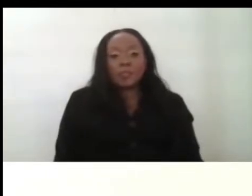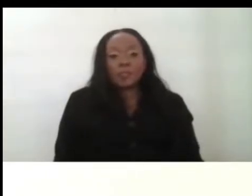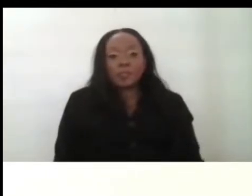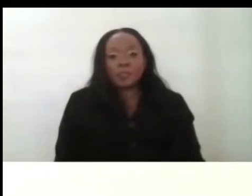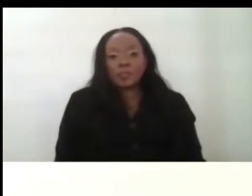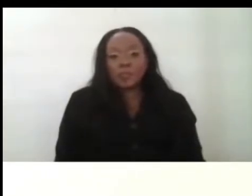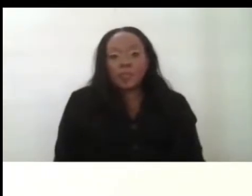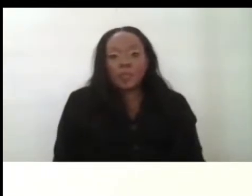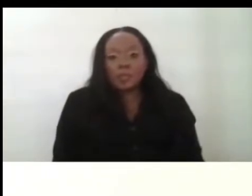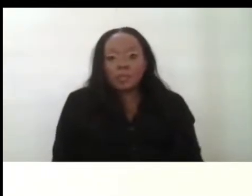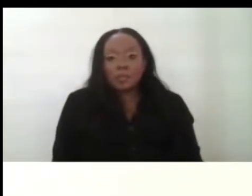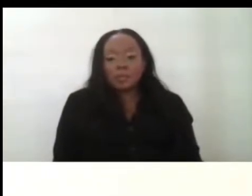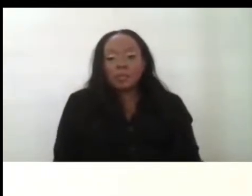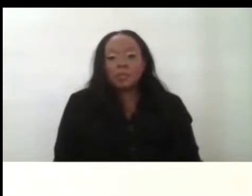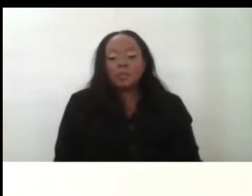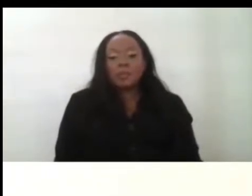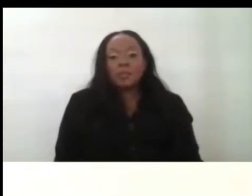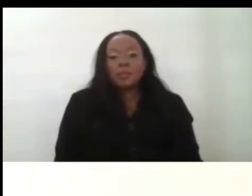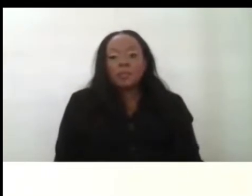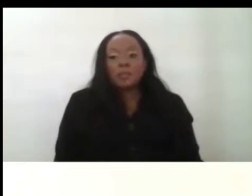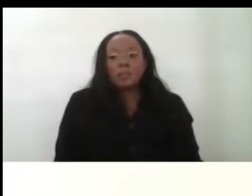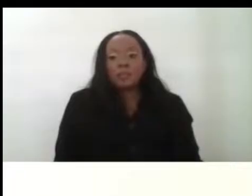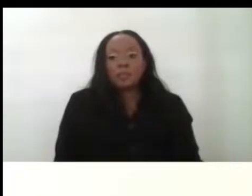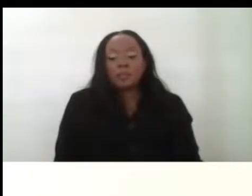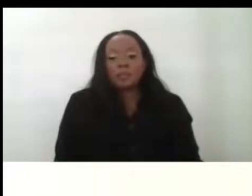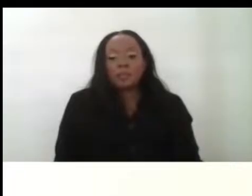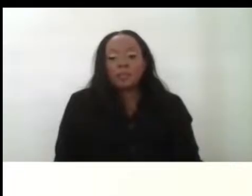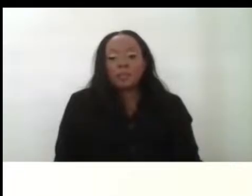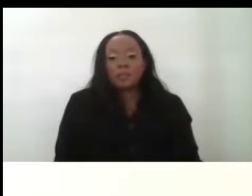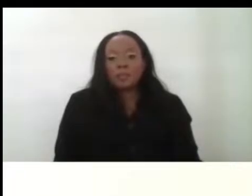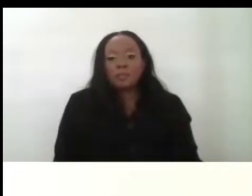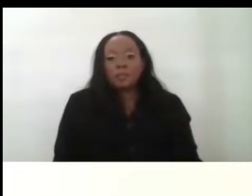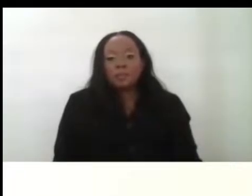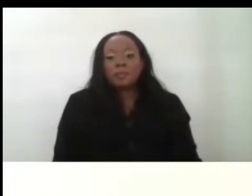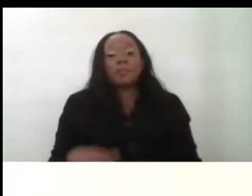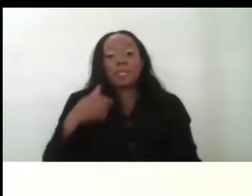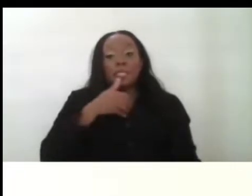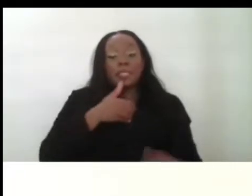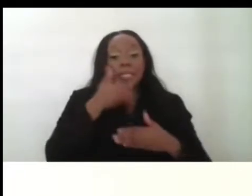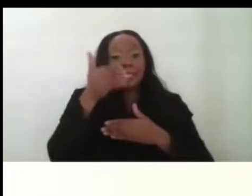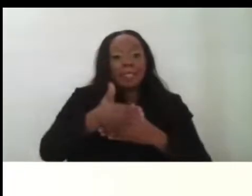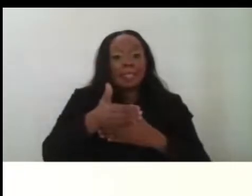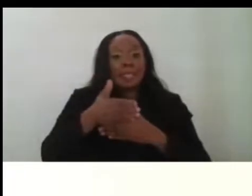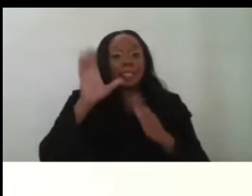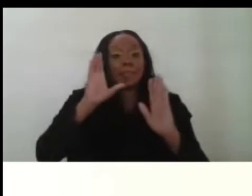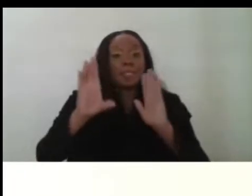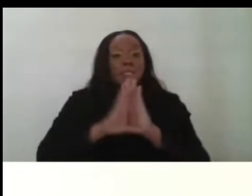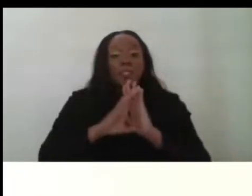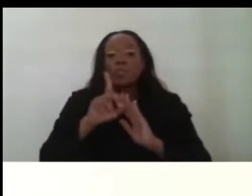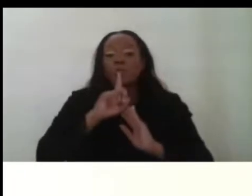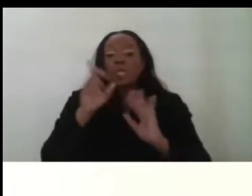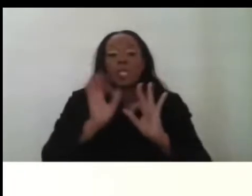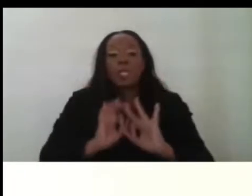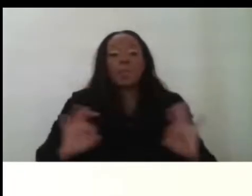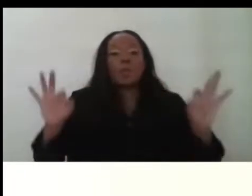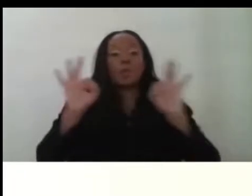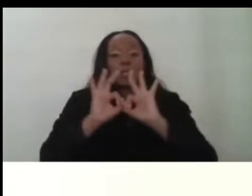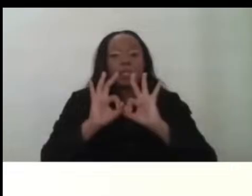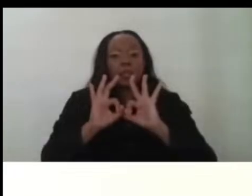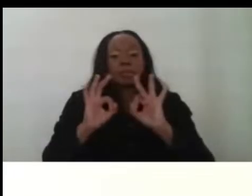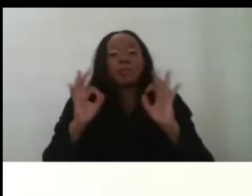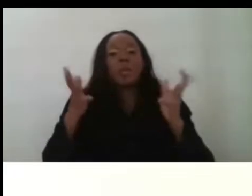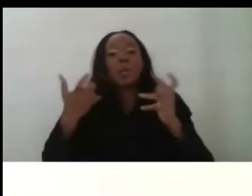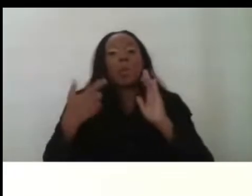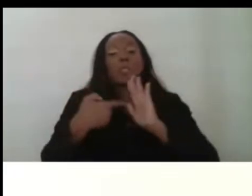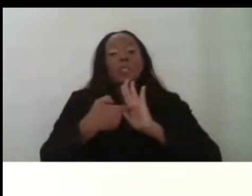this next graph is really important to us. It's homes in on Barbados. I just show you from an